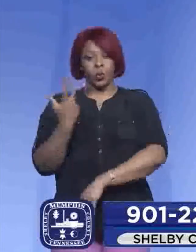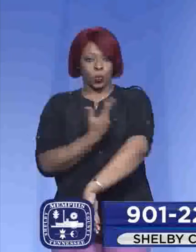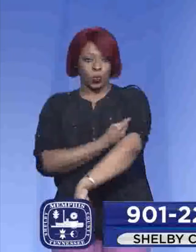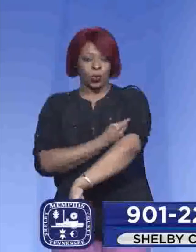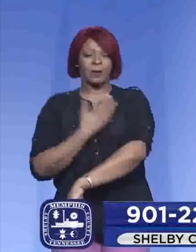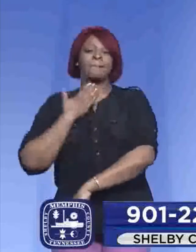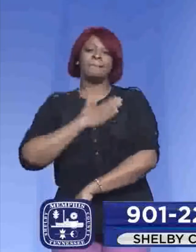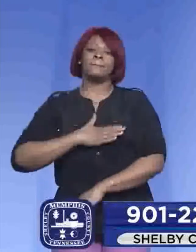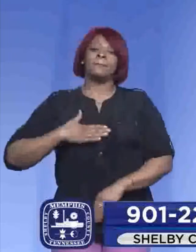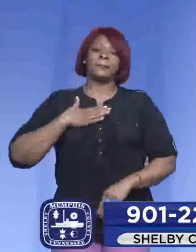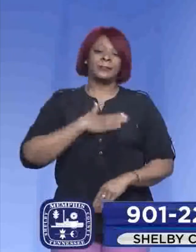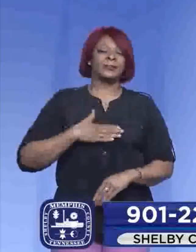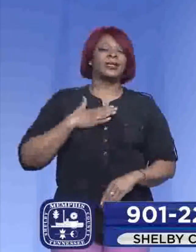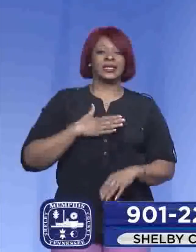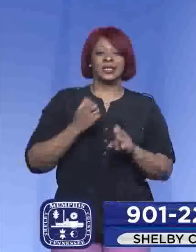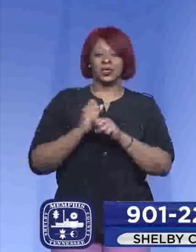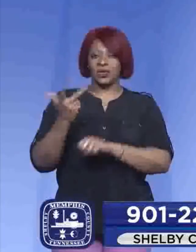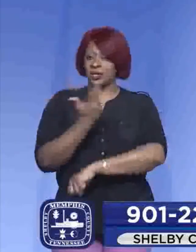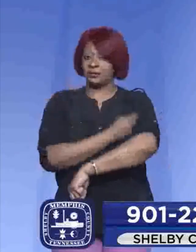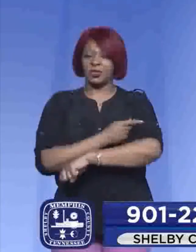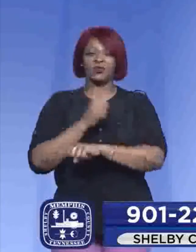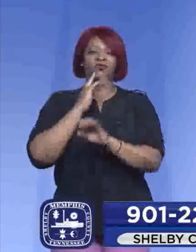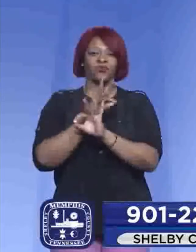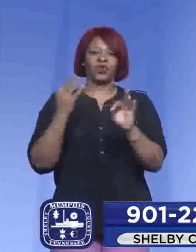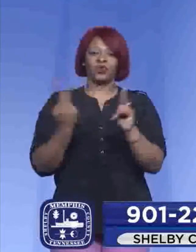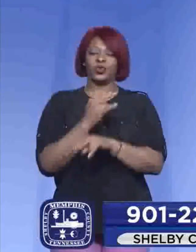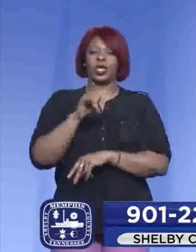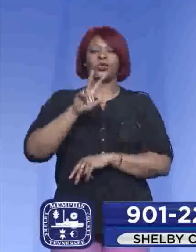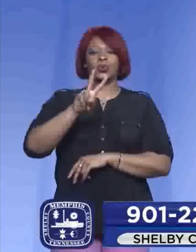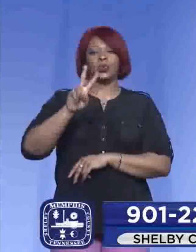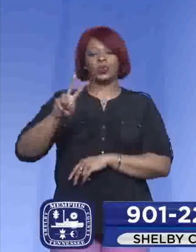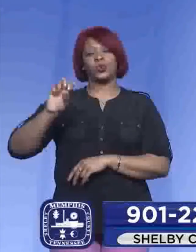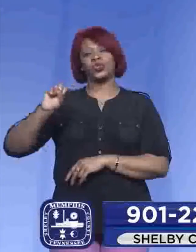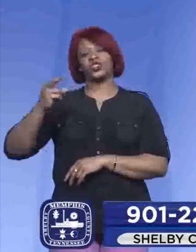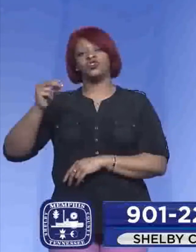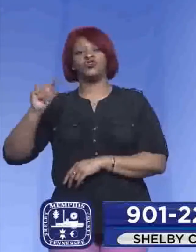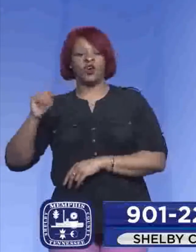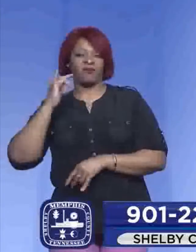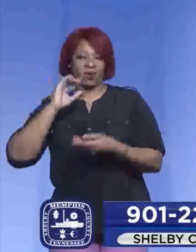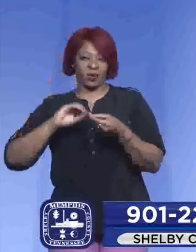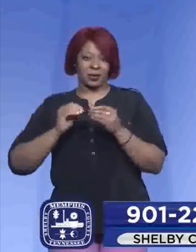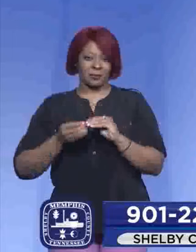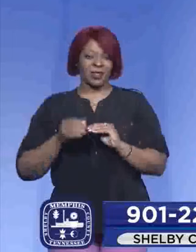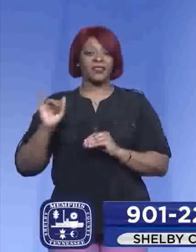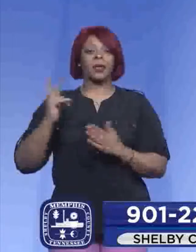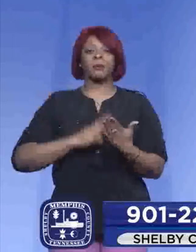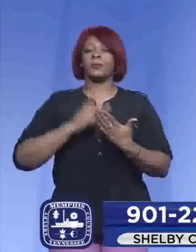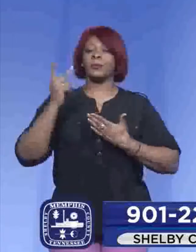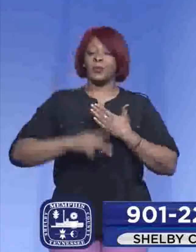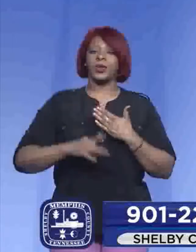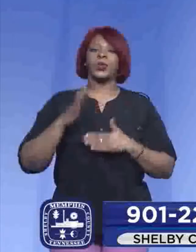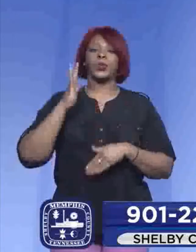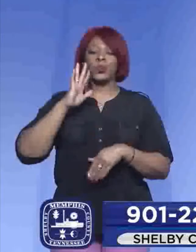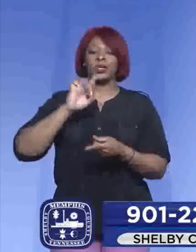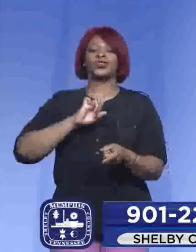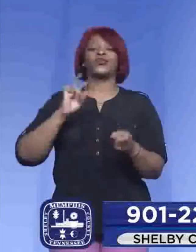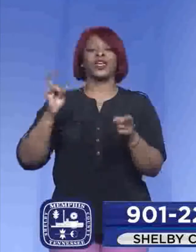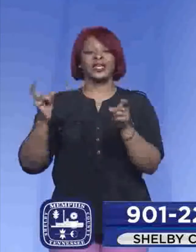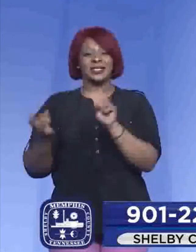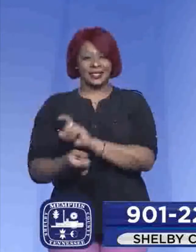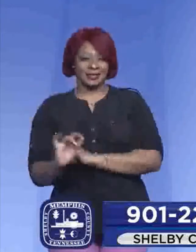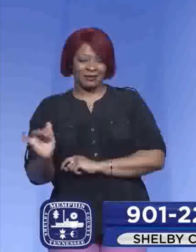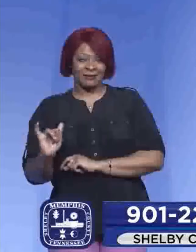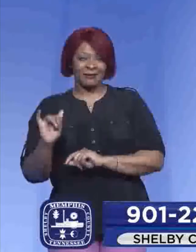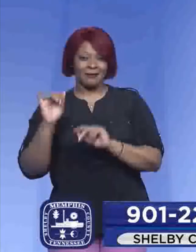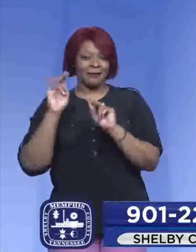so please, if you need an immunization, feel free to use that 222 shot line. That program will also be transitioning. We anticipate